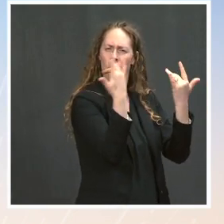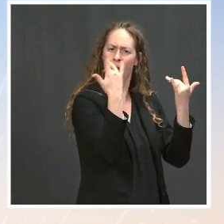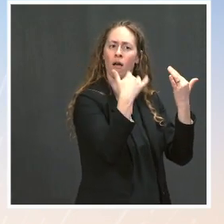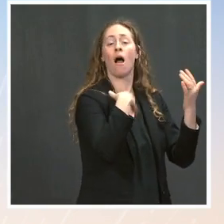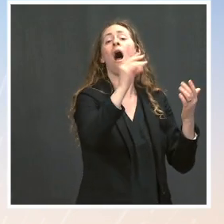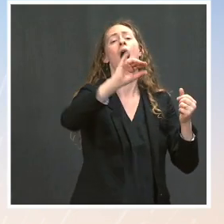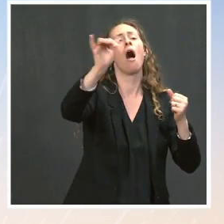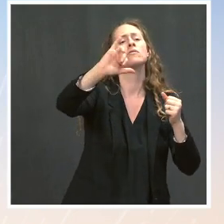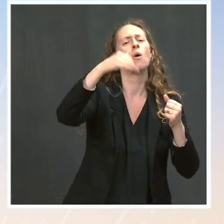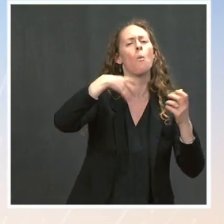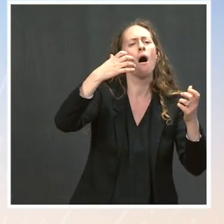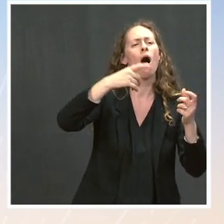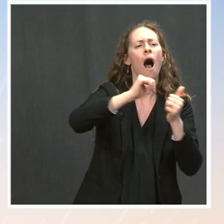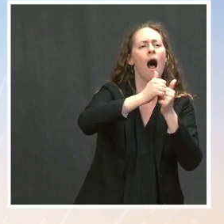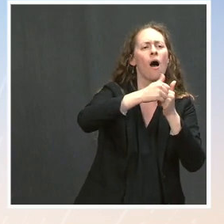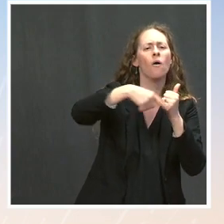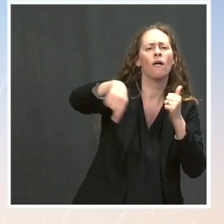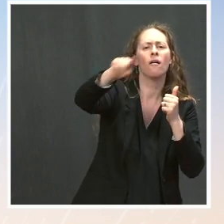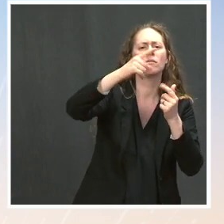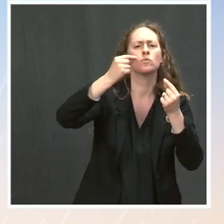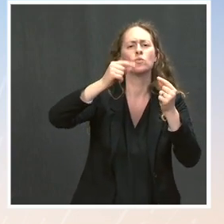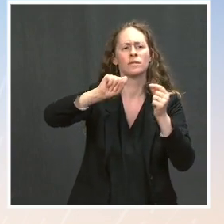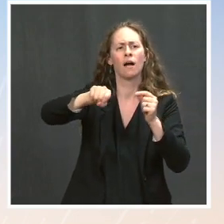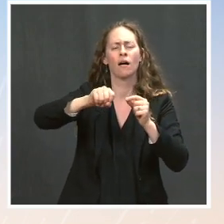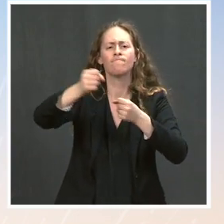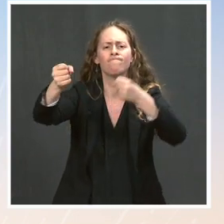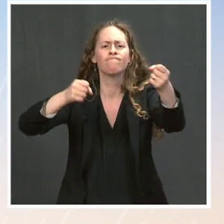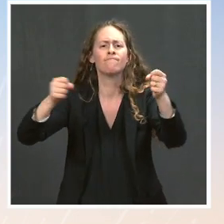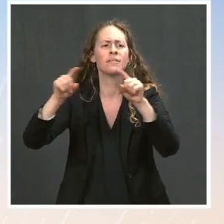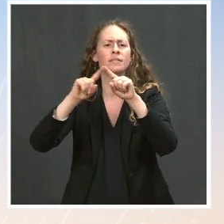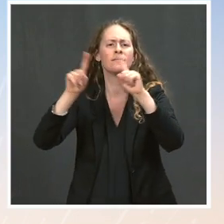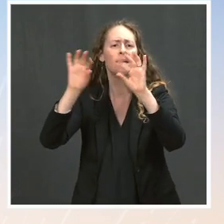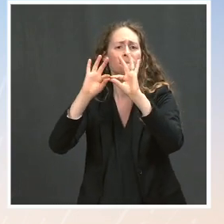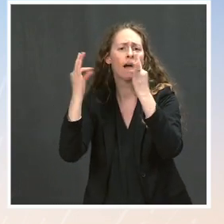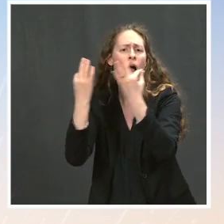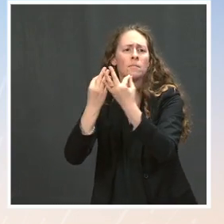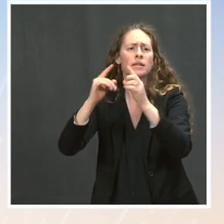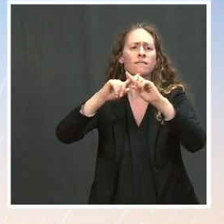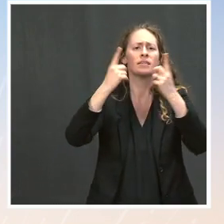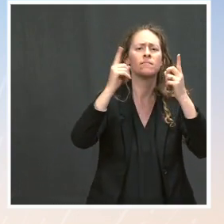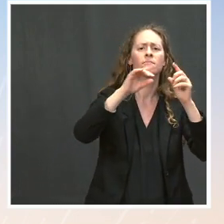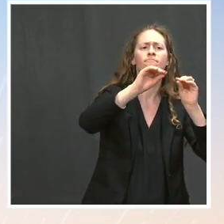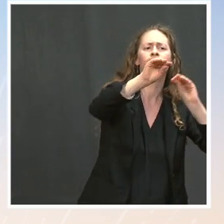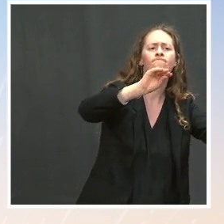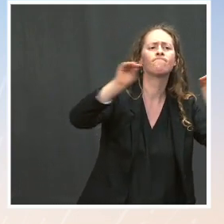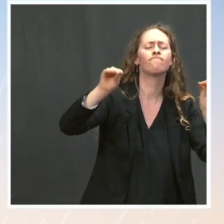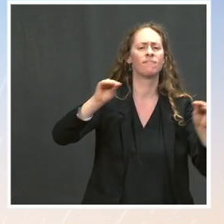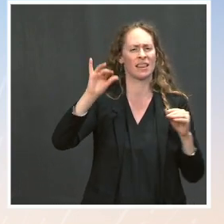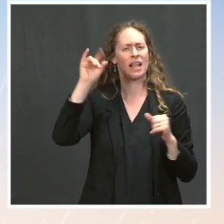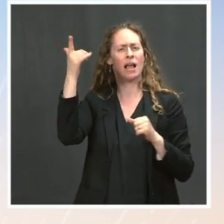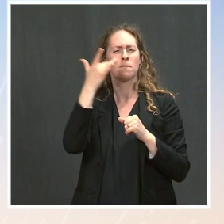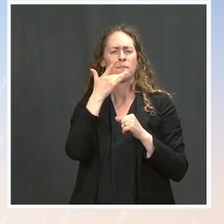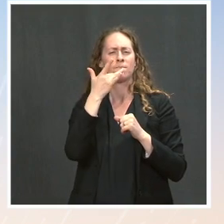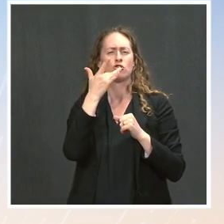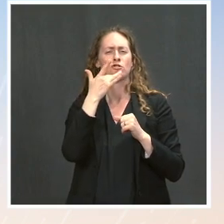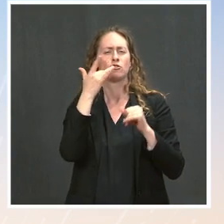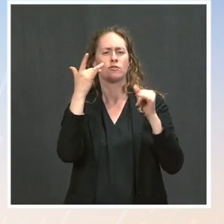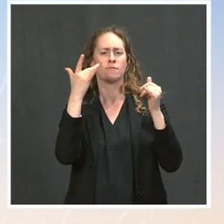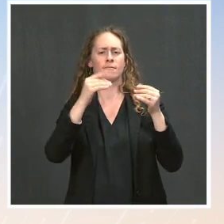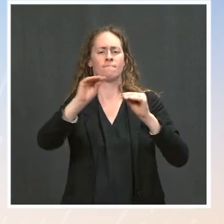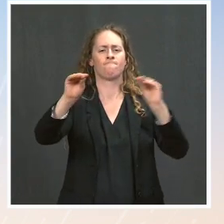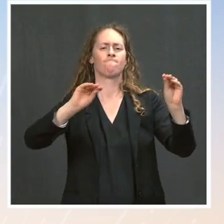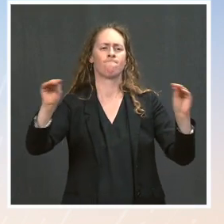with sponsor homes, with family members if possible. And that's really where the president's focus is at this point. And then about